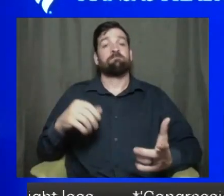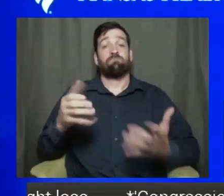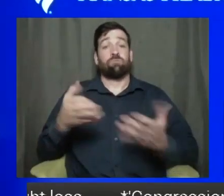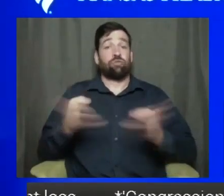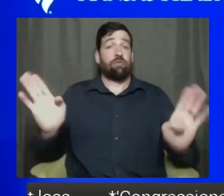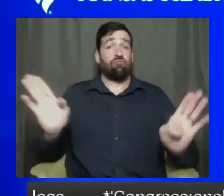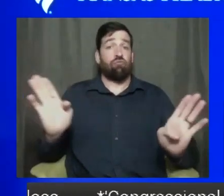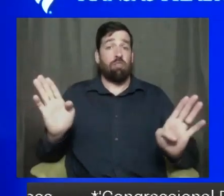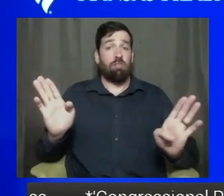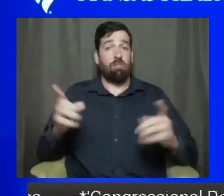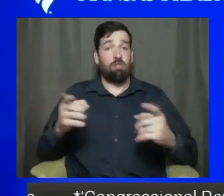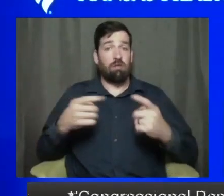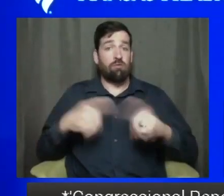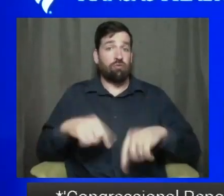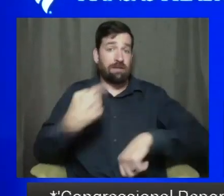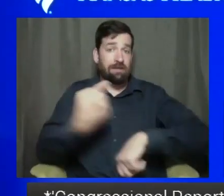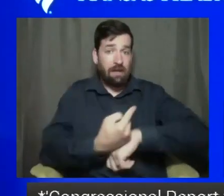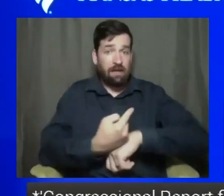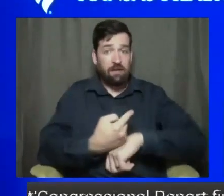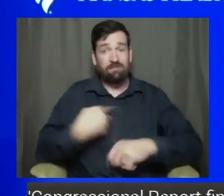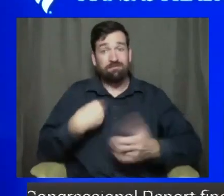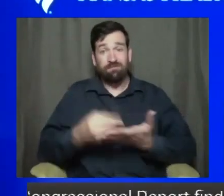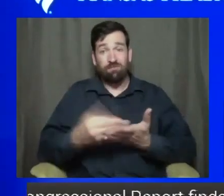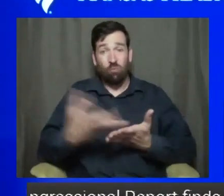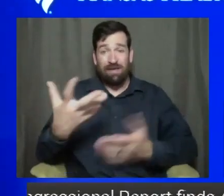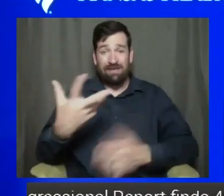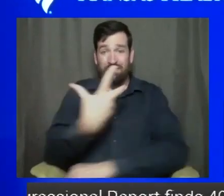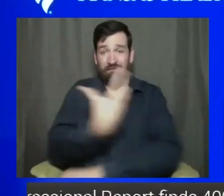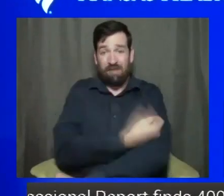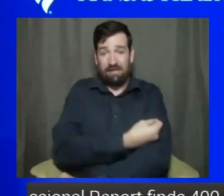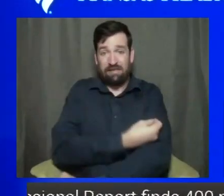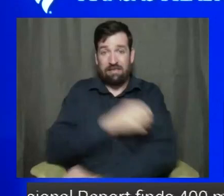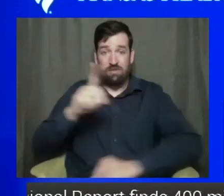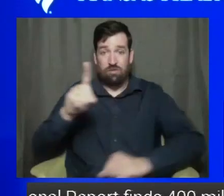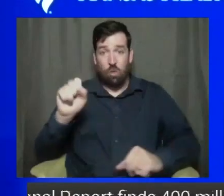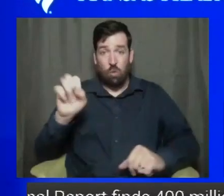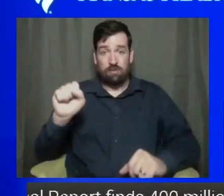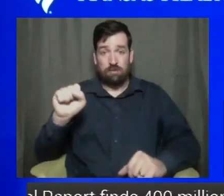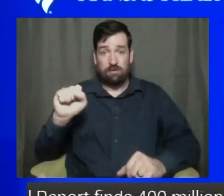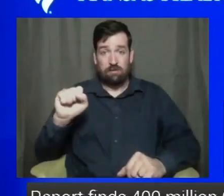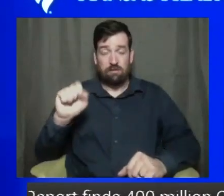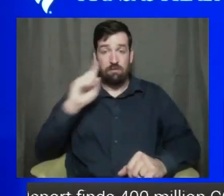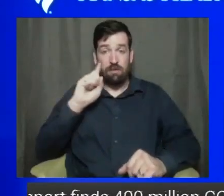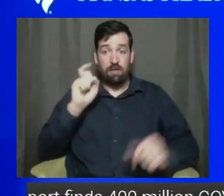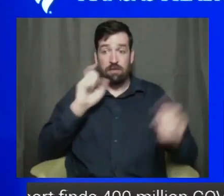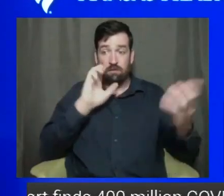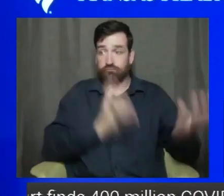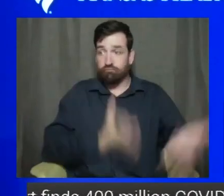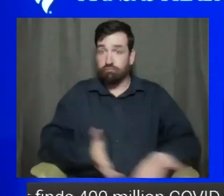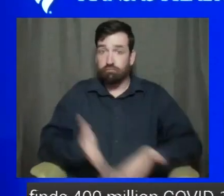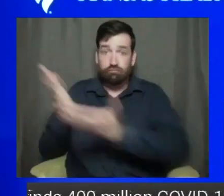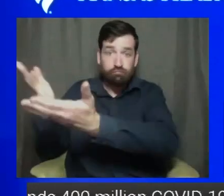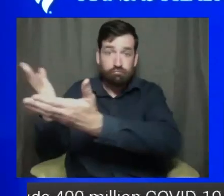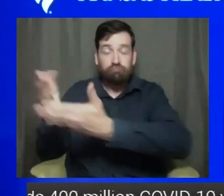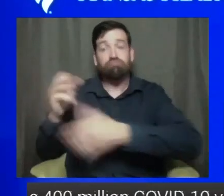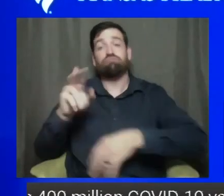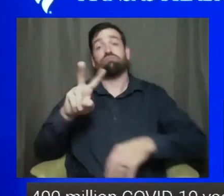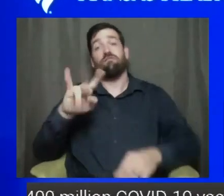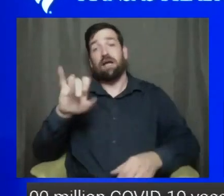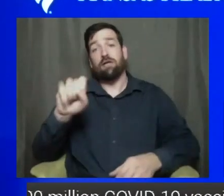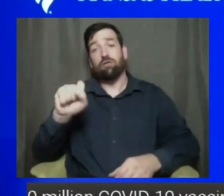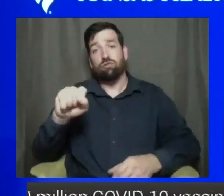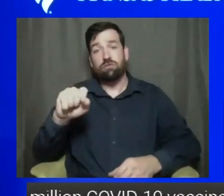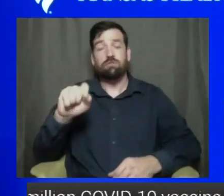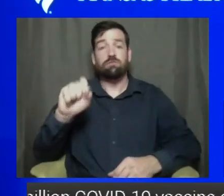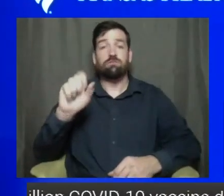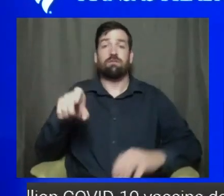the days, have wasting of vaccine doses because they've been drawn up to give to people. We know that with the vials, you have to open them up and